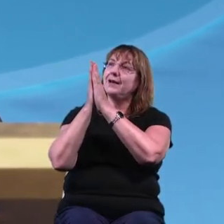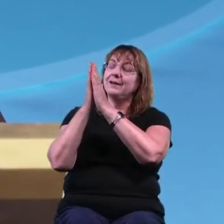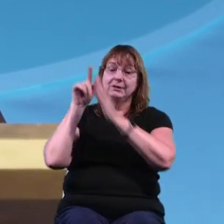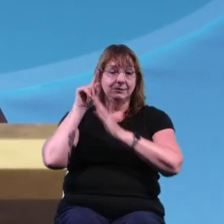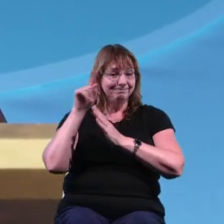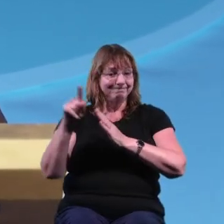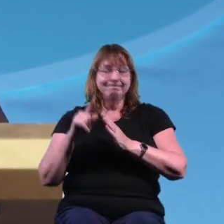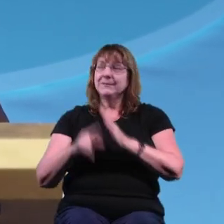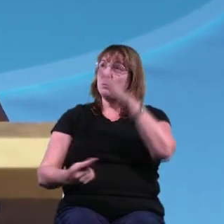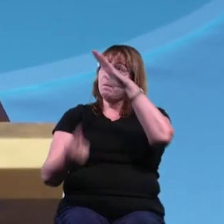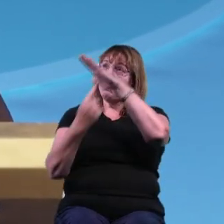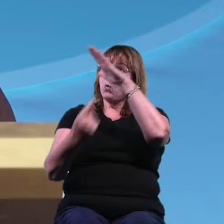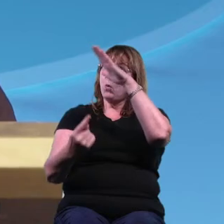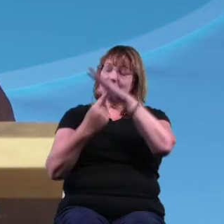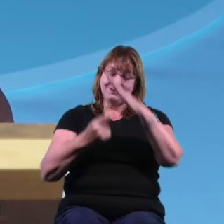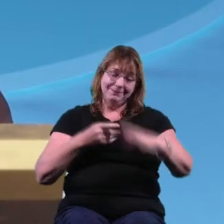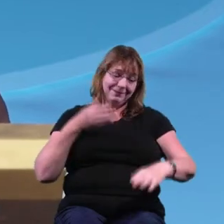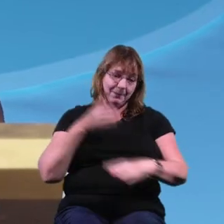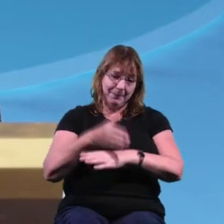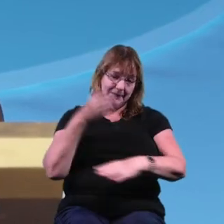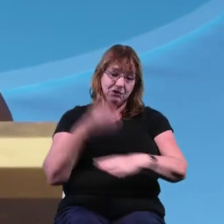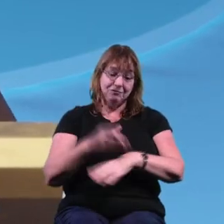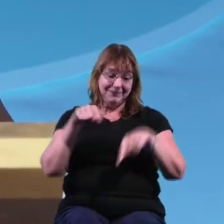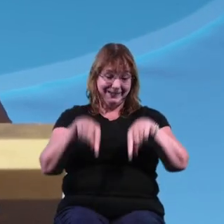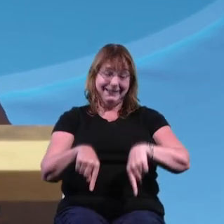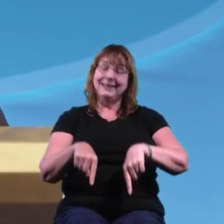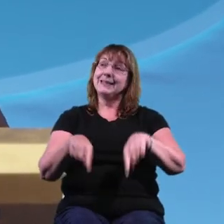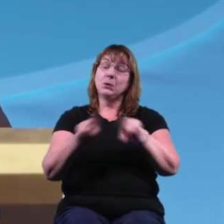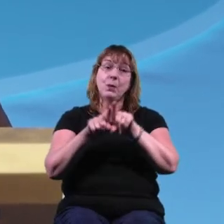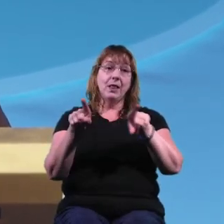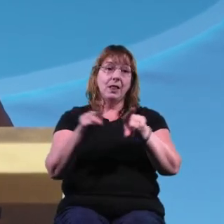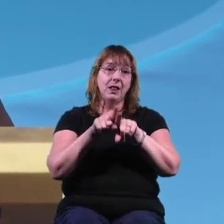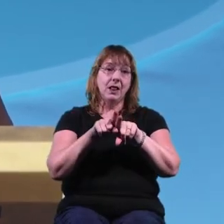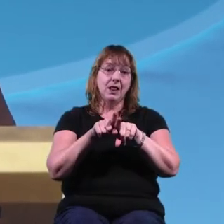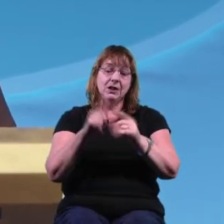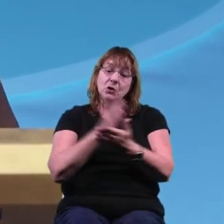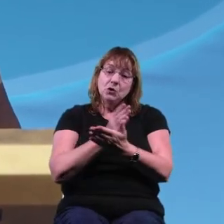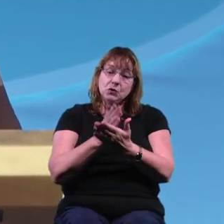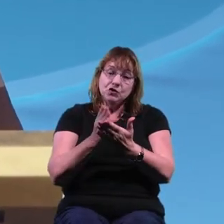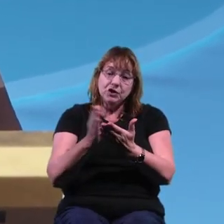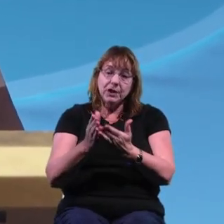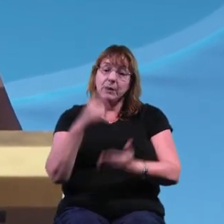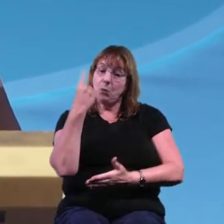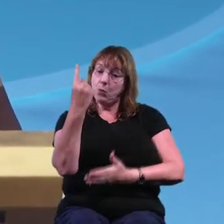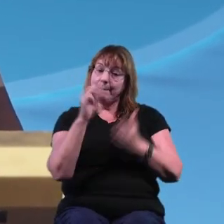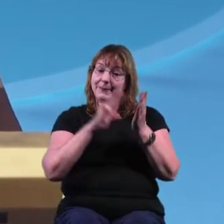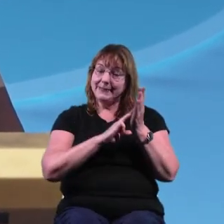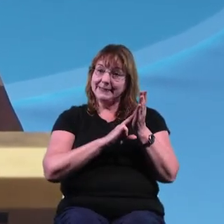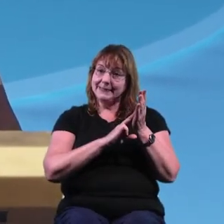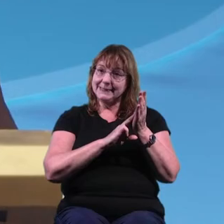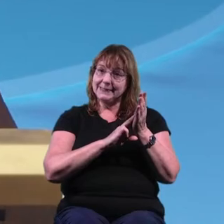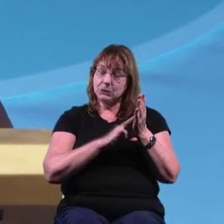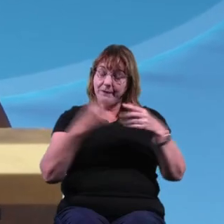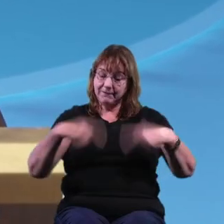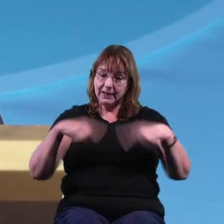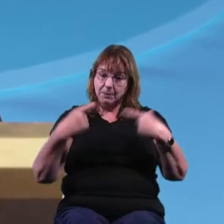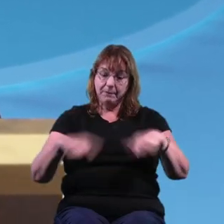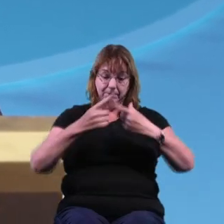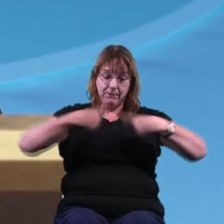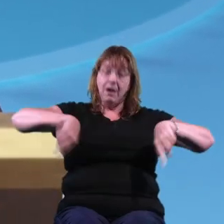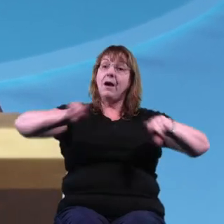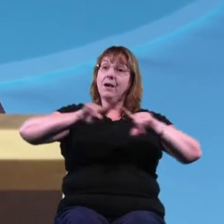part of the ministry of the Keswick Convention. And so let me share with you just in 1 minute what is available for us